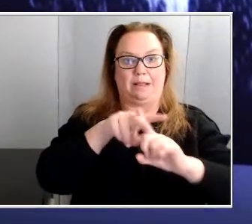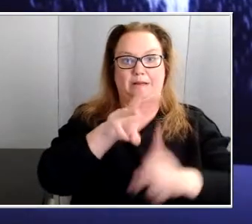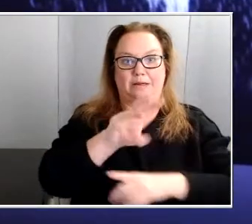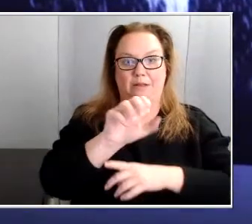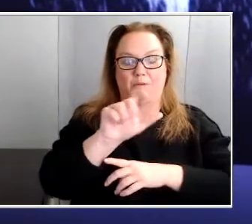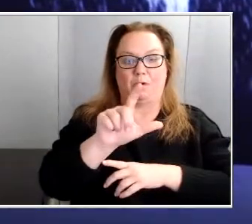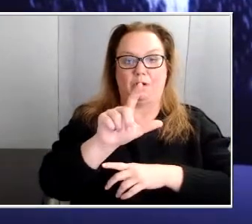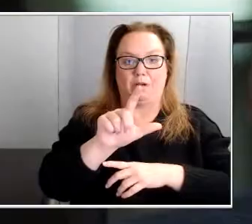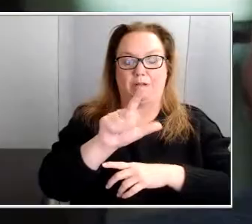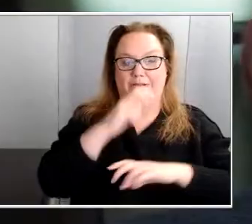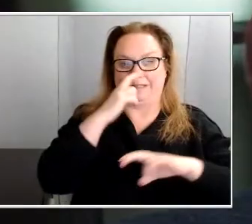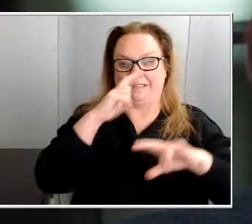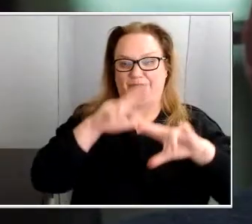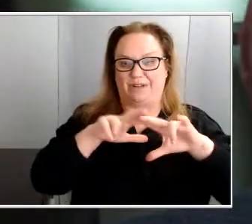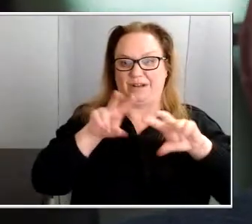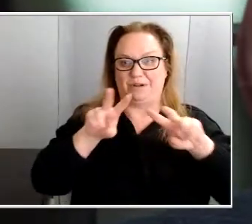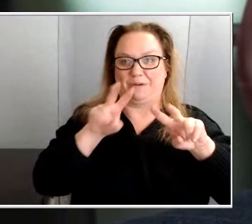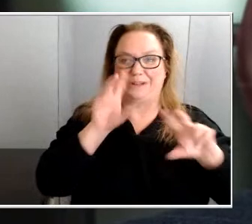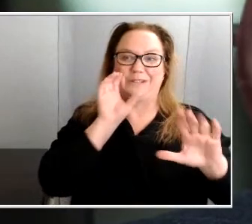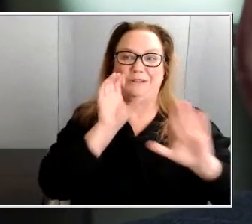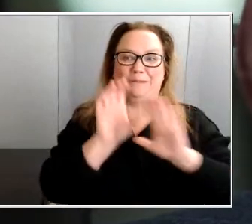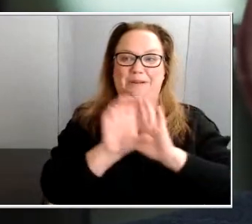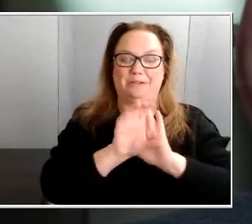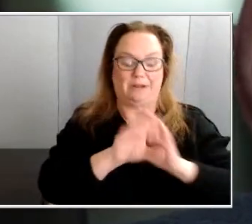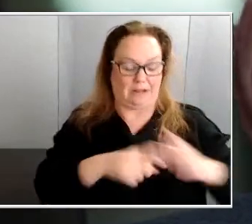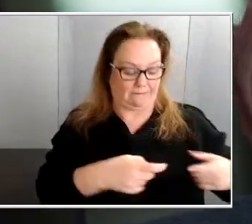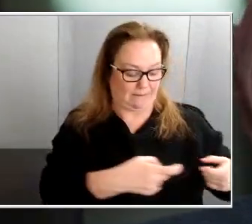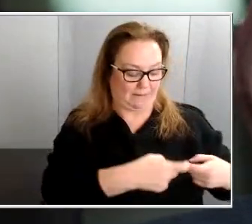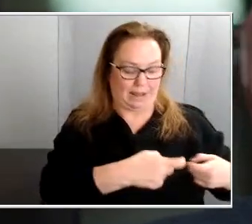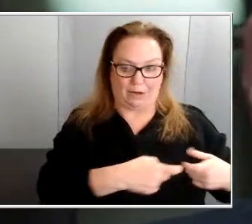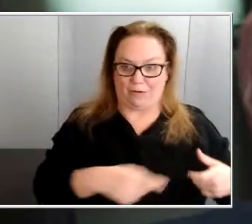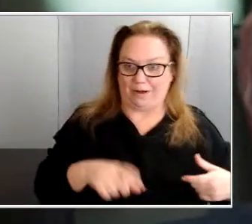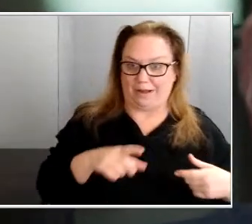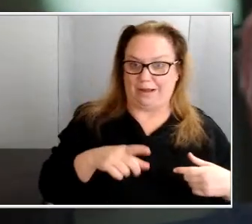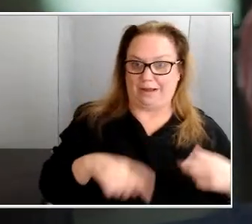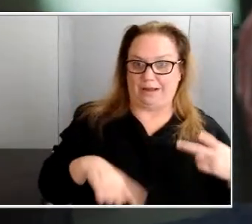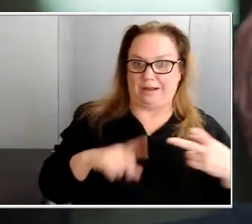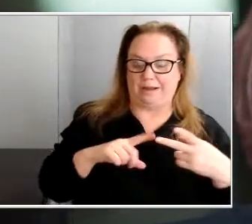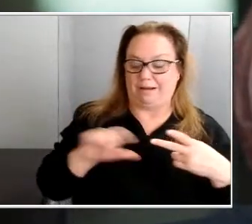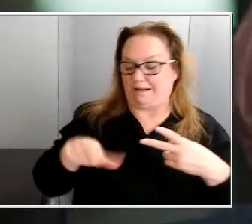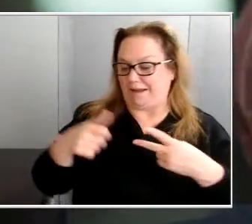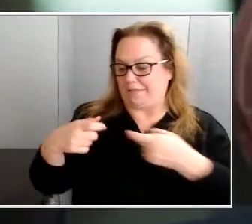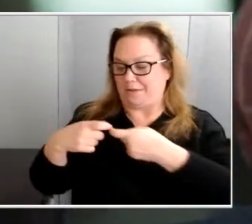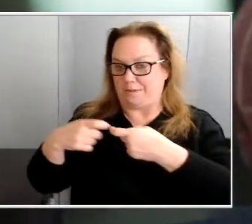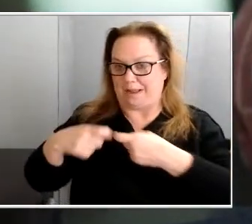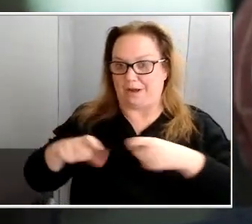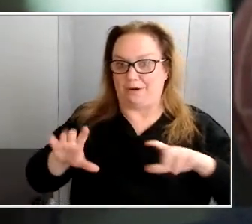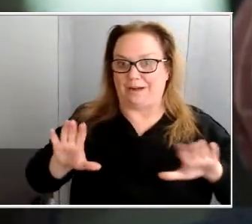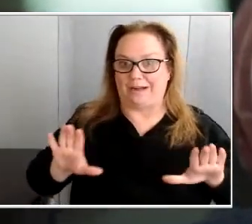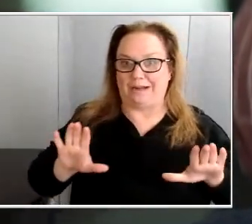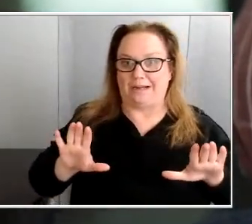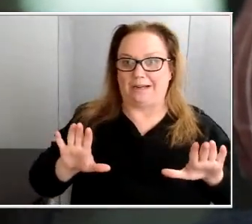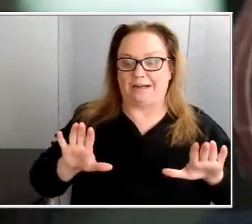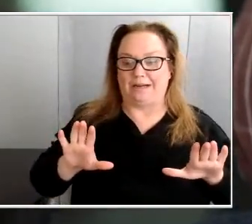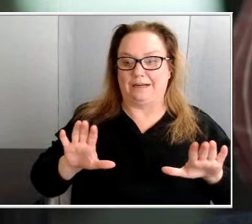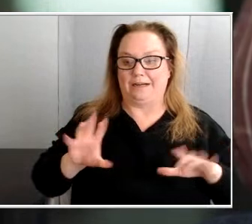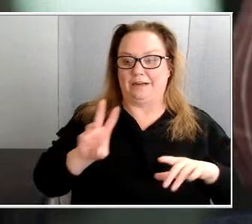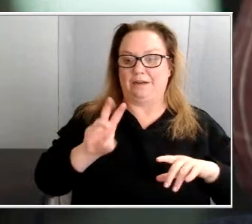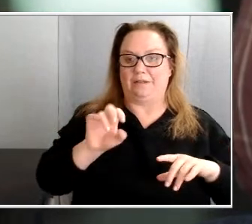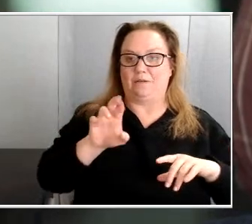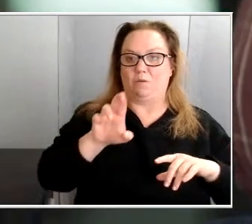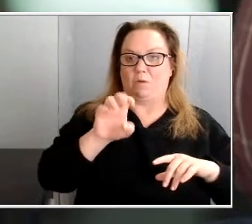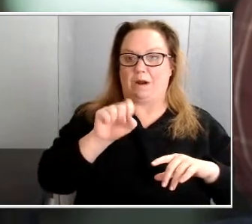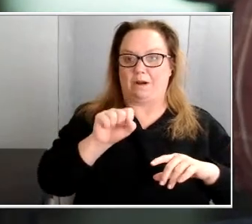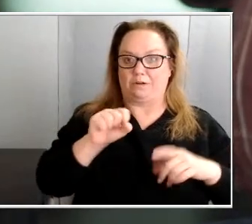fun to watch the picture, so. I have a battery over here, another battery over here. The wires come out of the battery, go